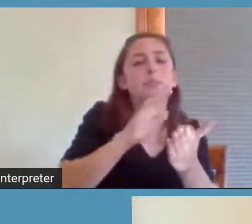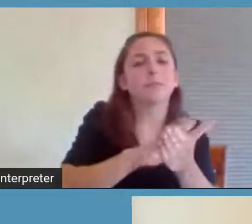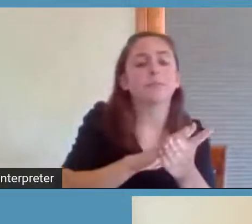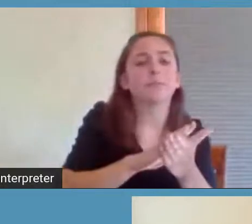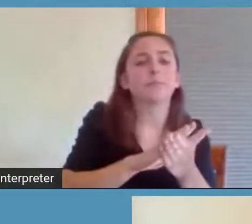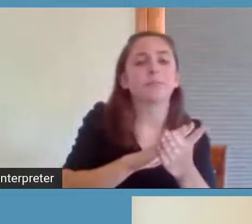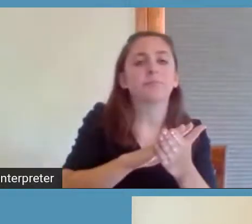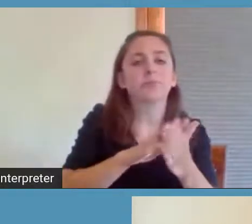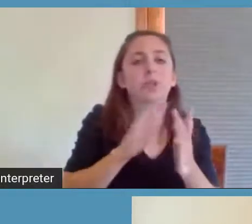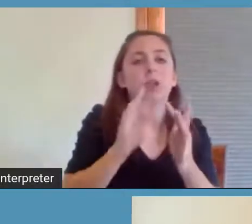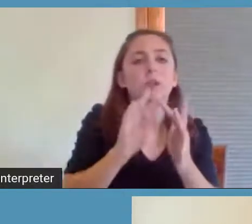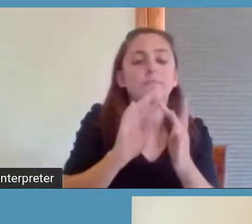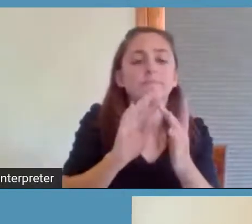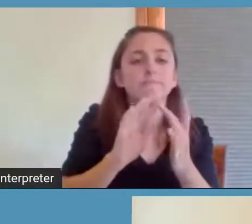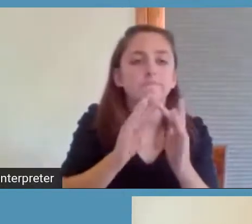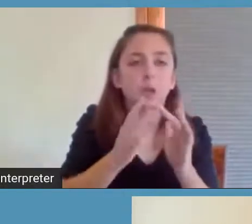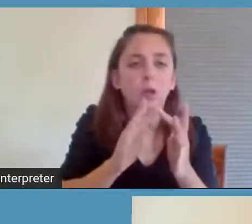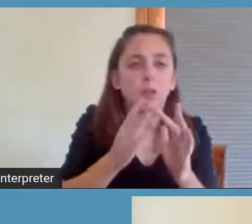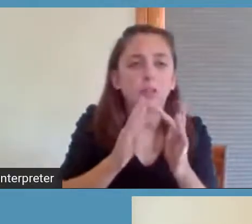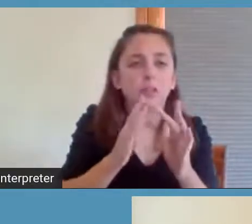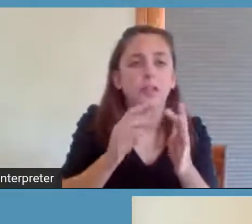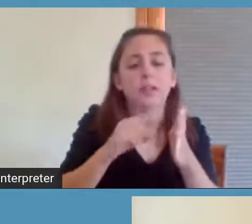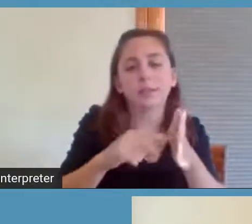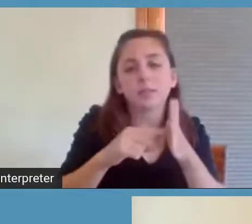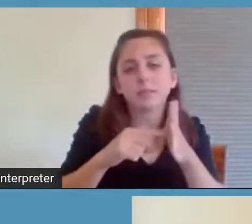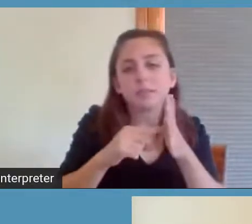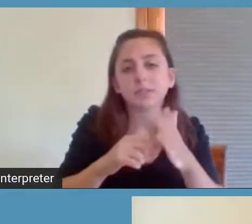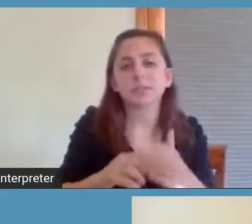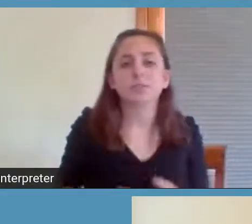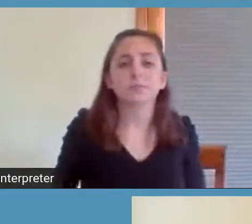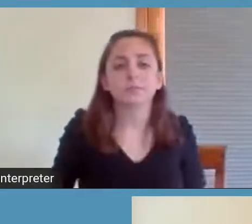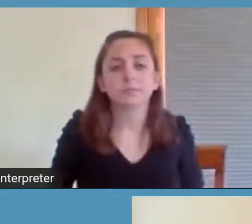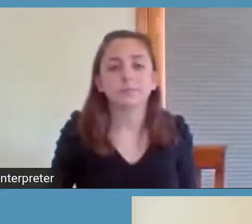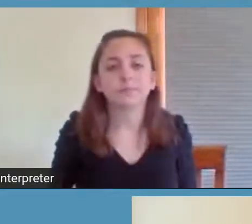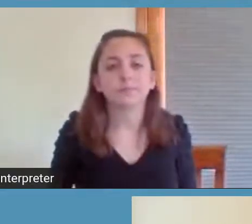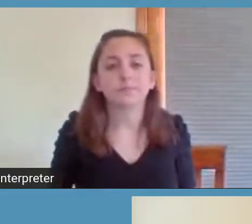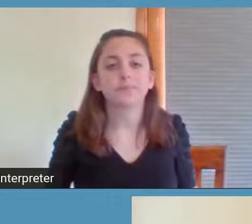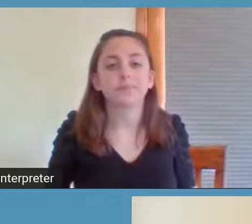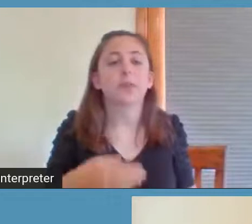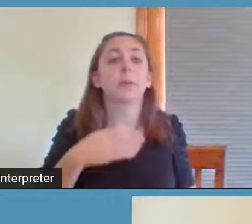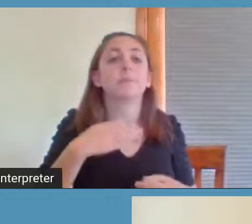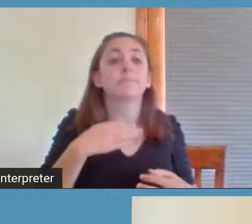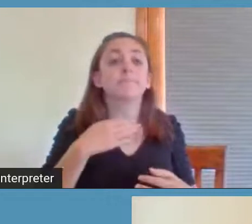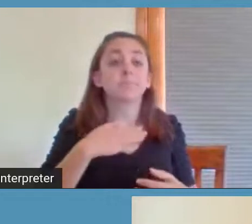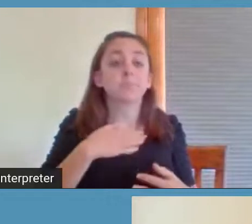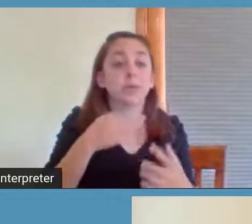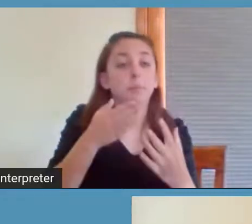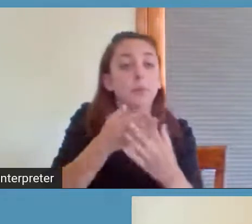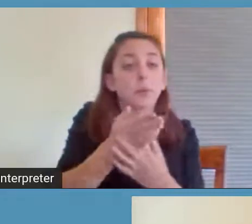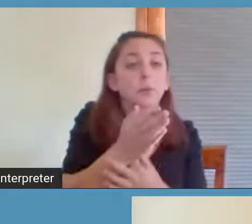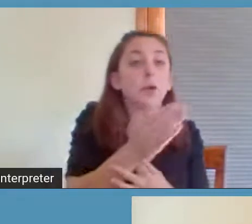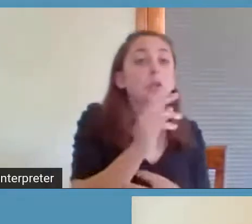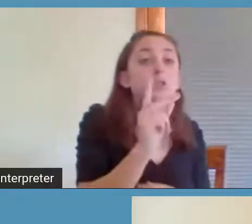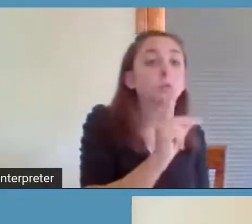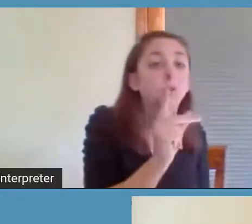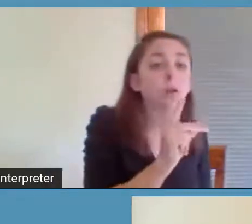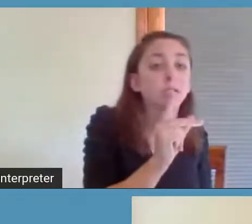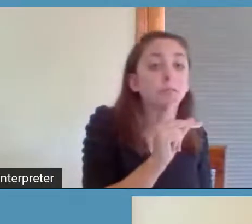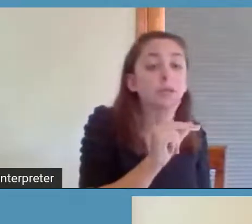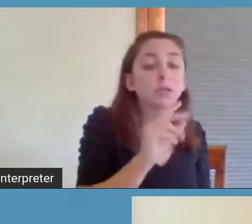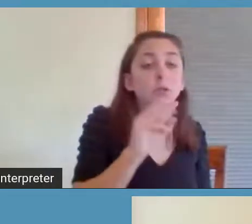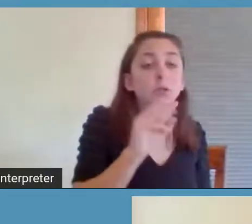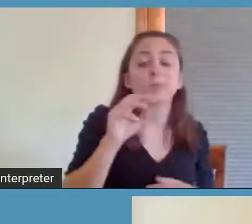these proprietary walled garden type of platforms? So my walkthrough in Kunstmatrix is just through my Mac using